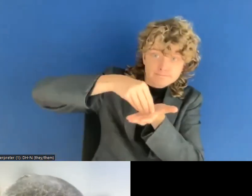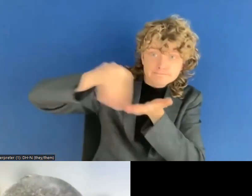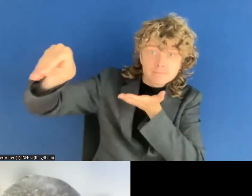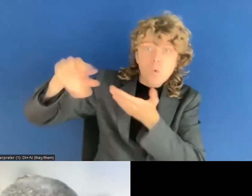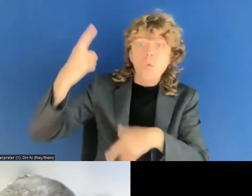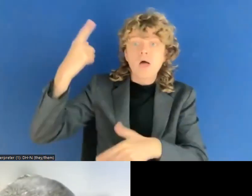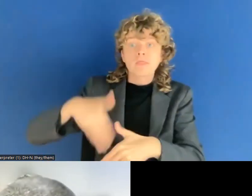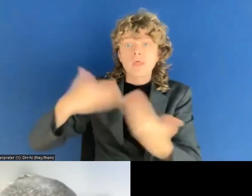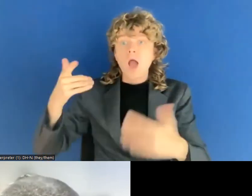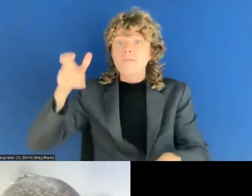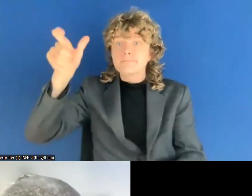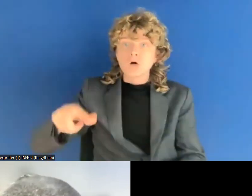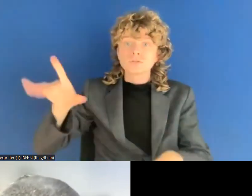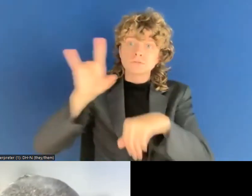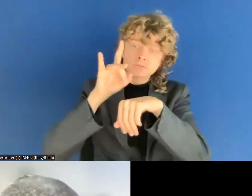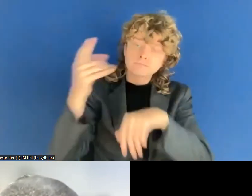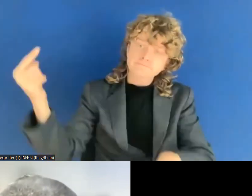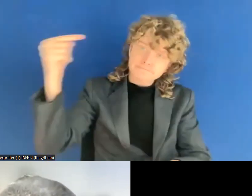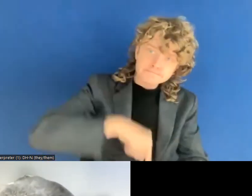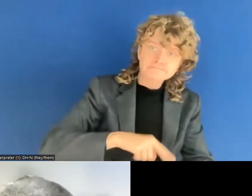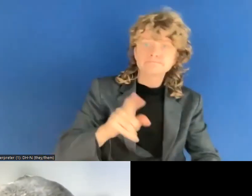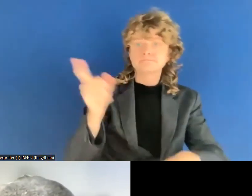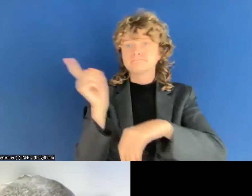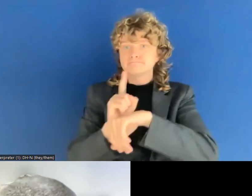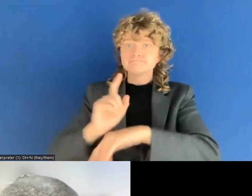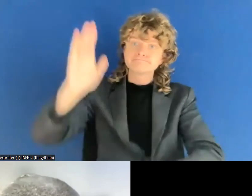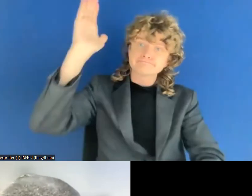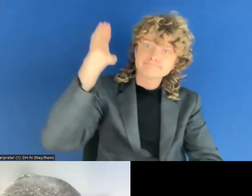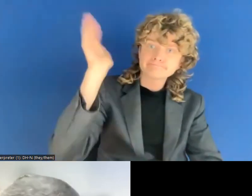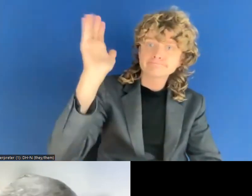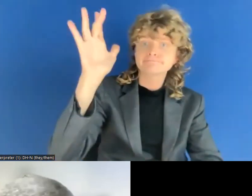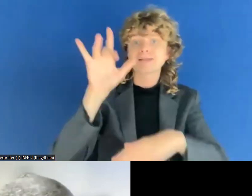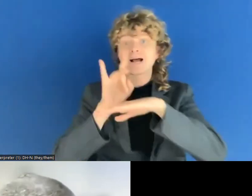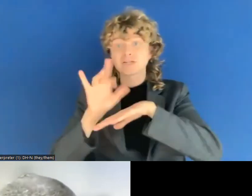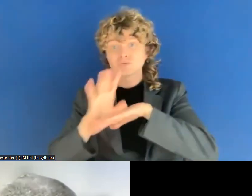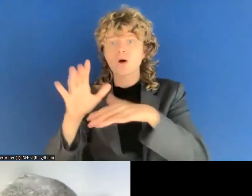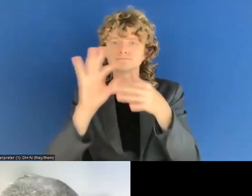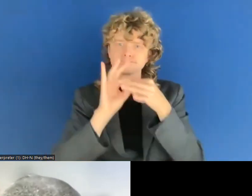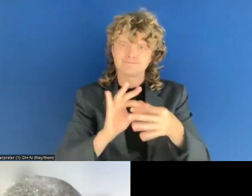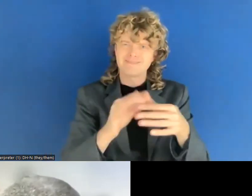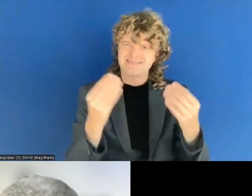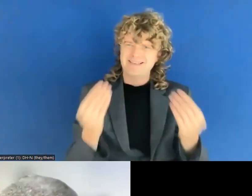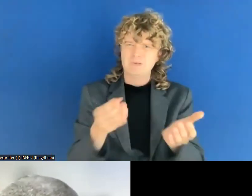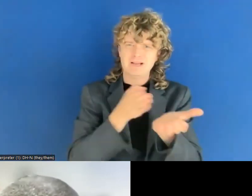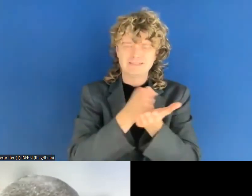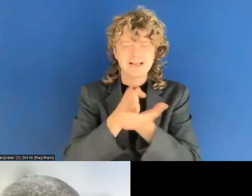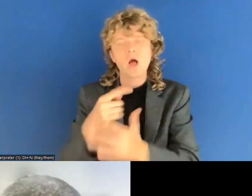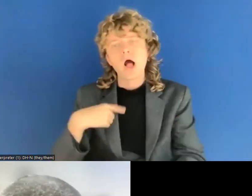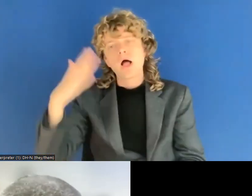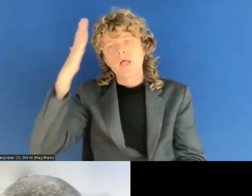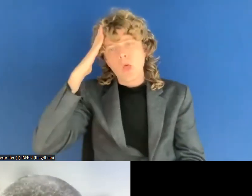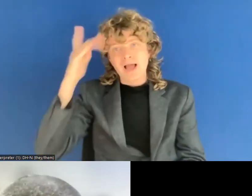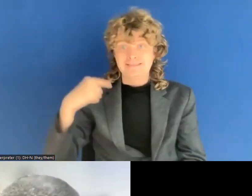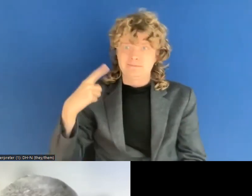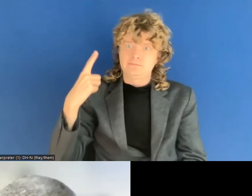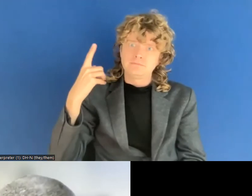and time when doing it on yourself. I think this sounds a little bit crazy, but indeed, I